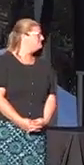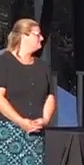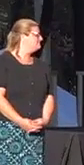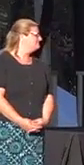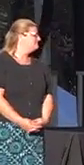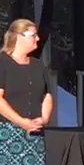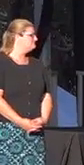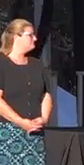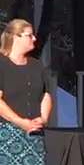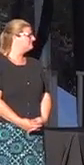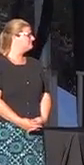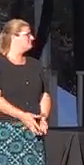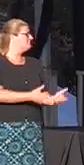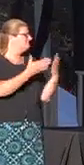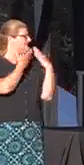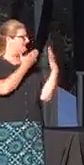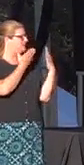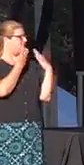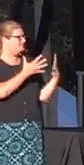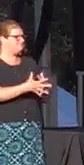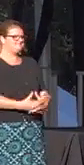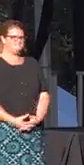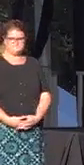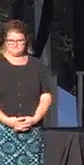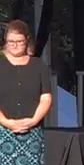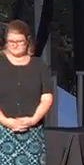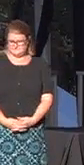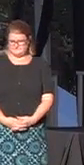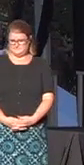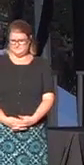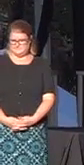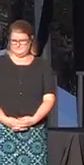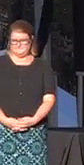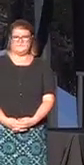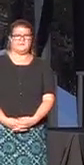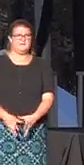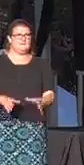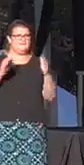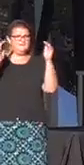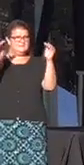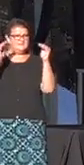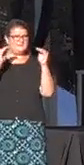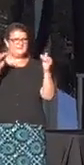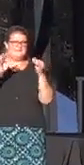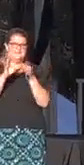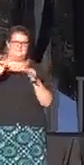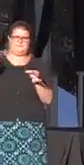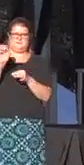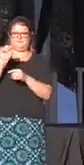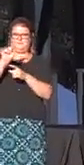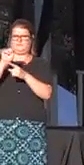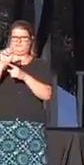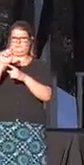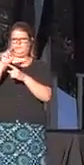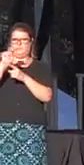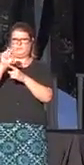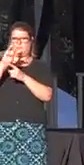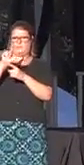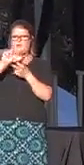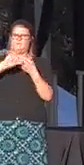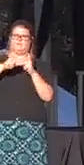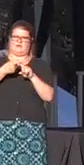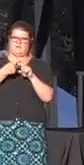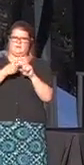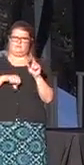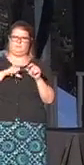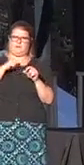Thank you. All right. The The Spirit of Stonewall Friend of